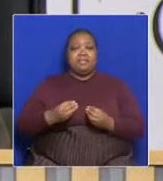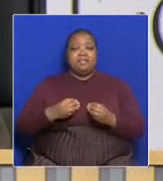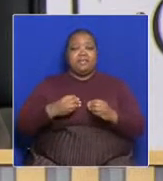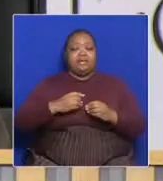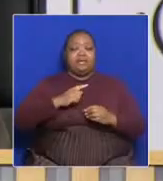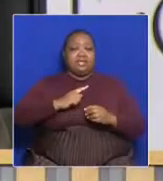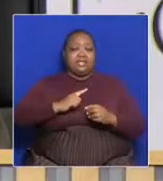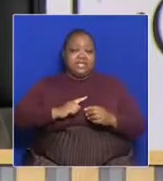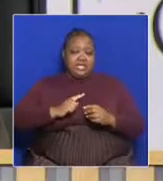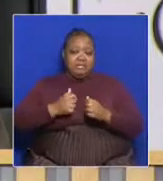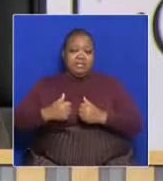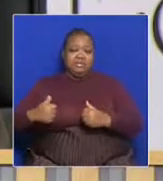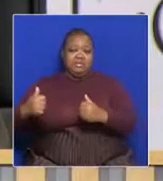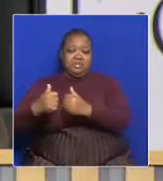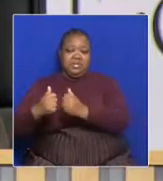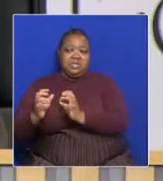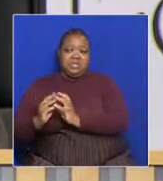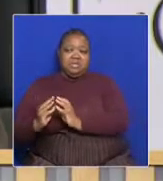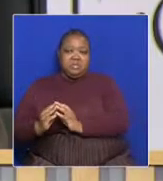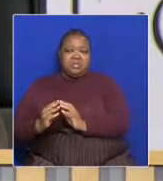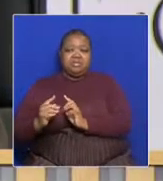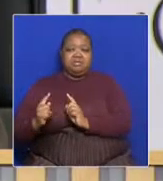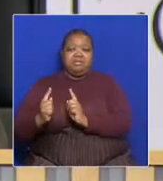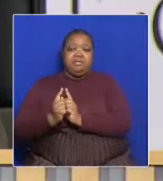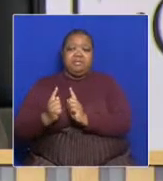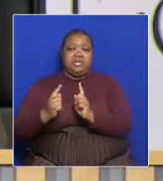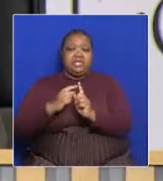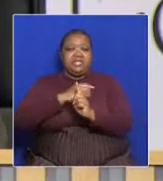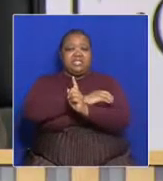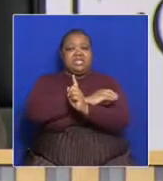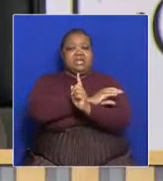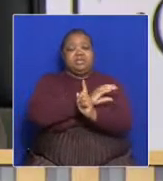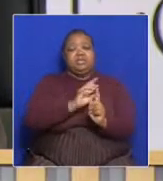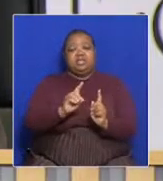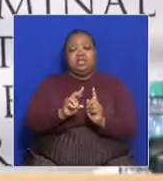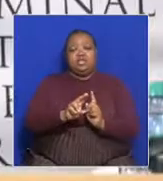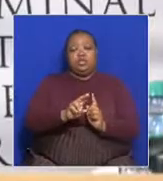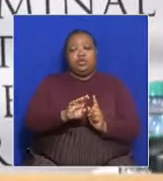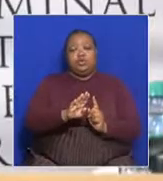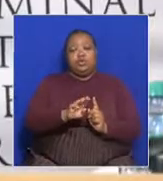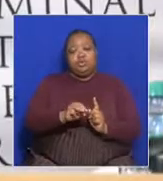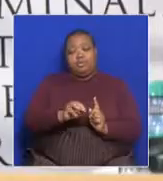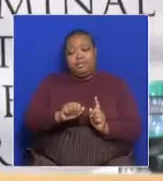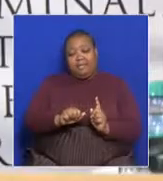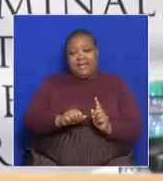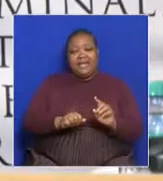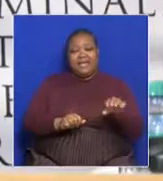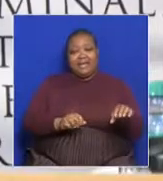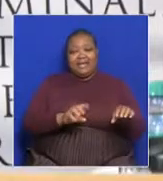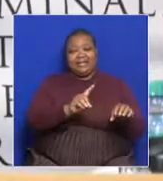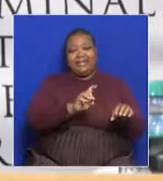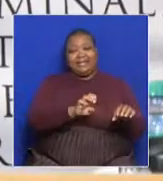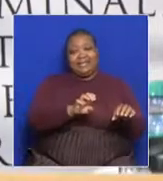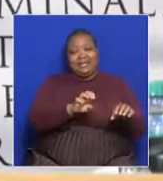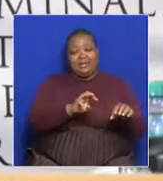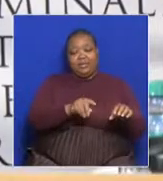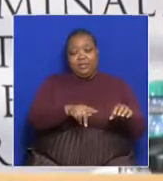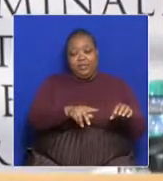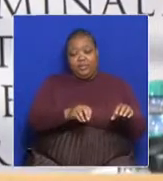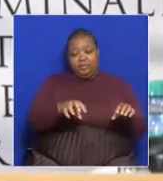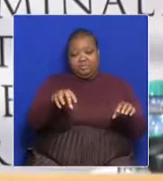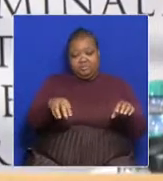met Captain Duma, which was close by to the depot. Okay, but you had made your way towards the depot, away